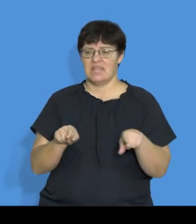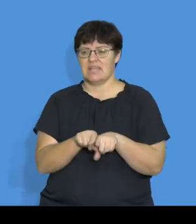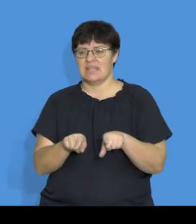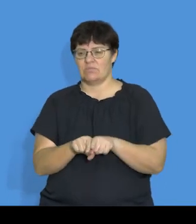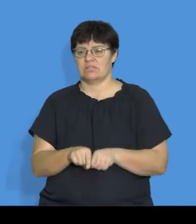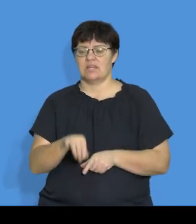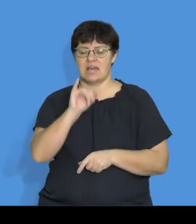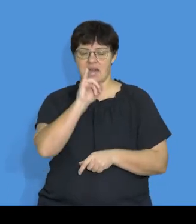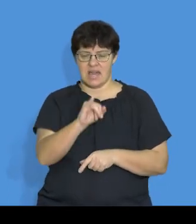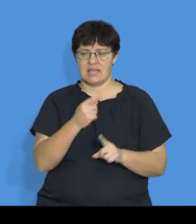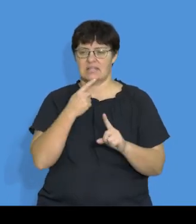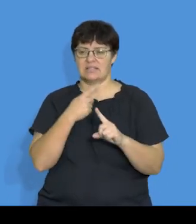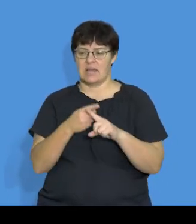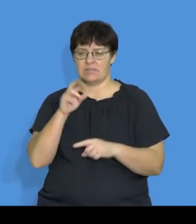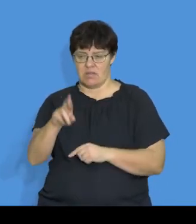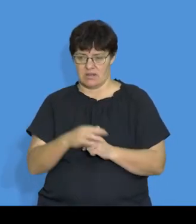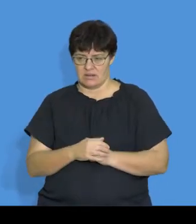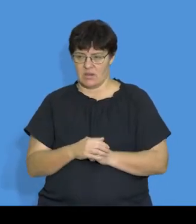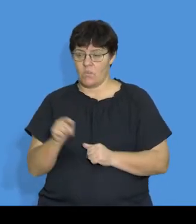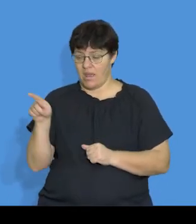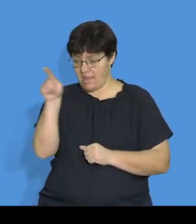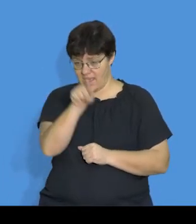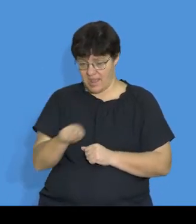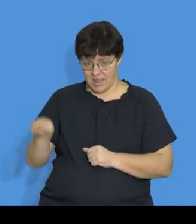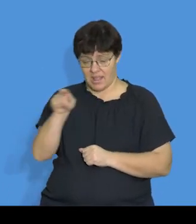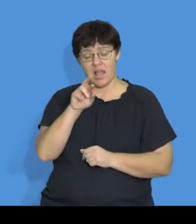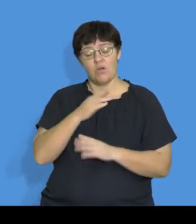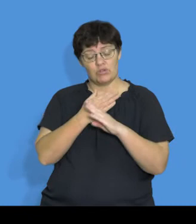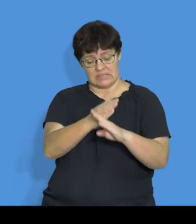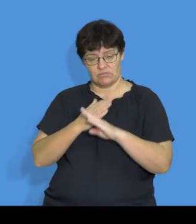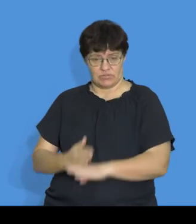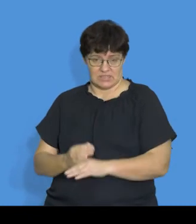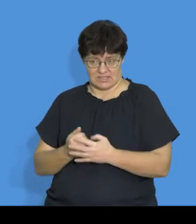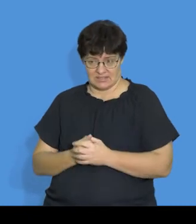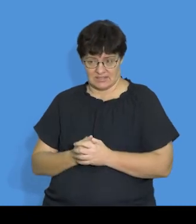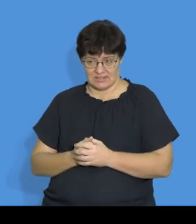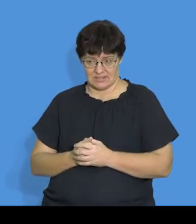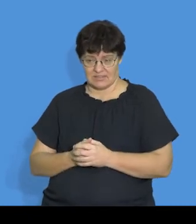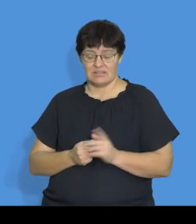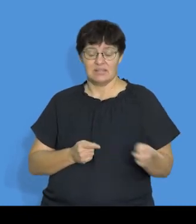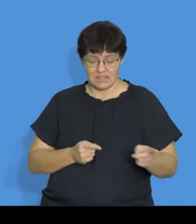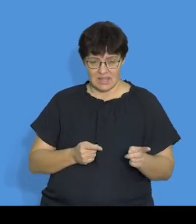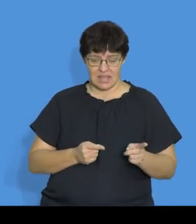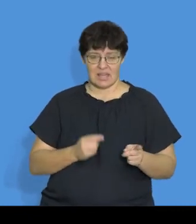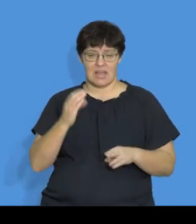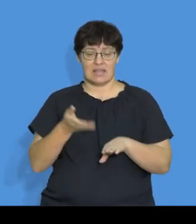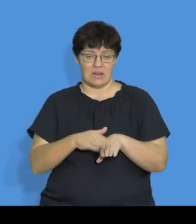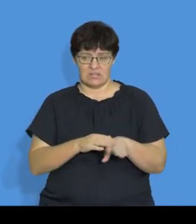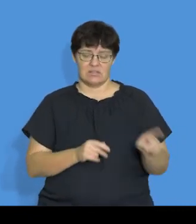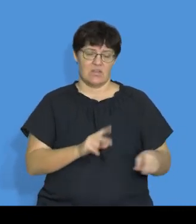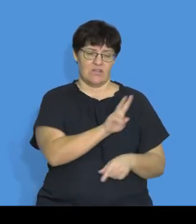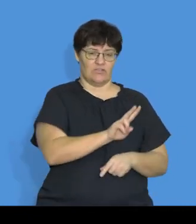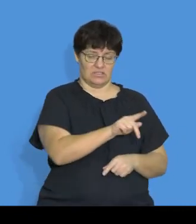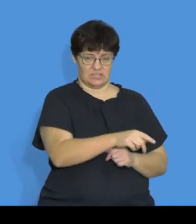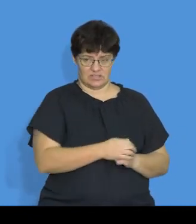I multiplied by R, because that is resistance, this is current, that's voltage. So this, we're